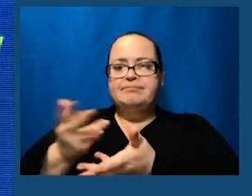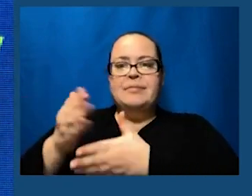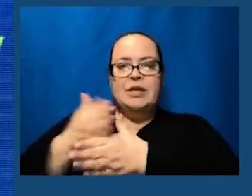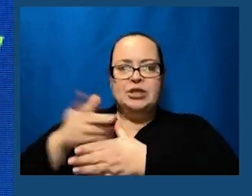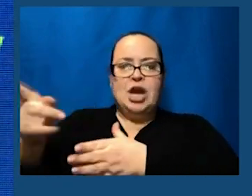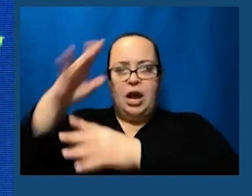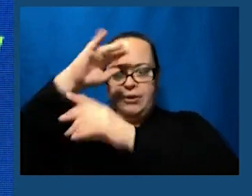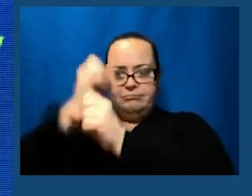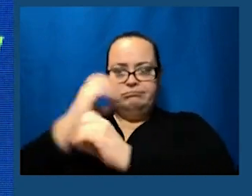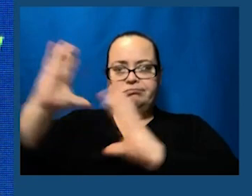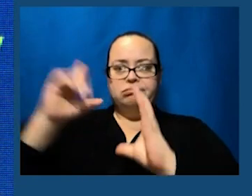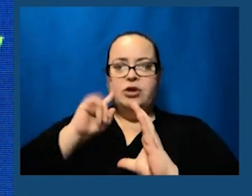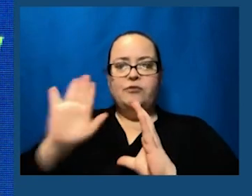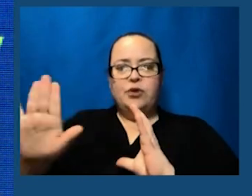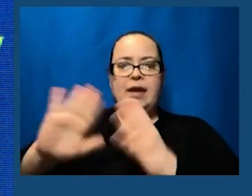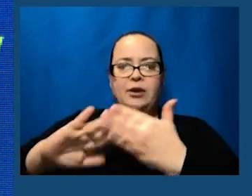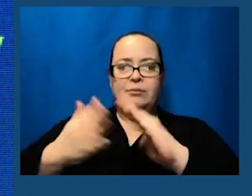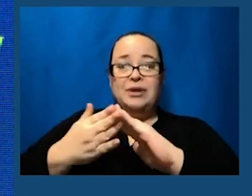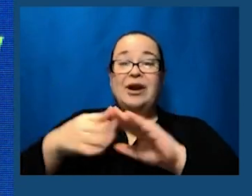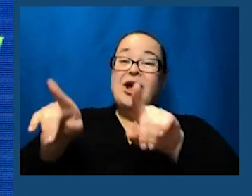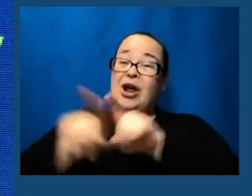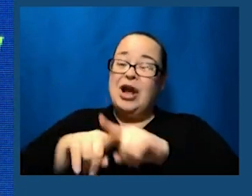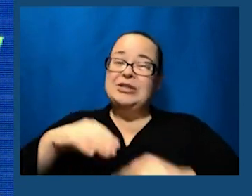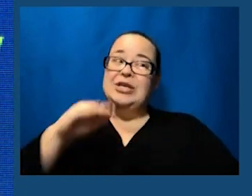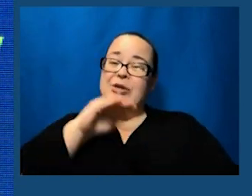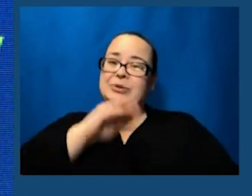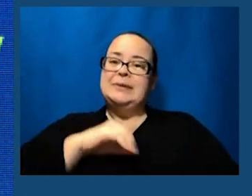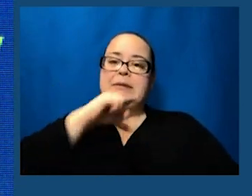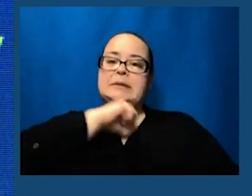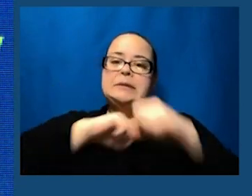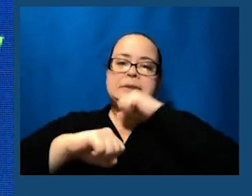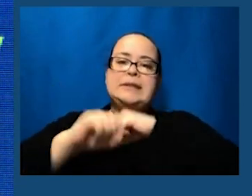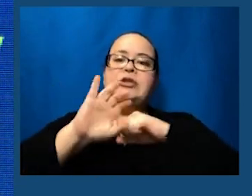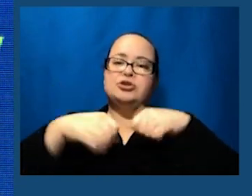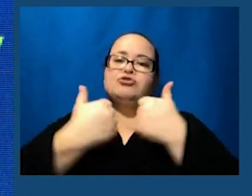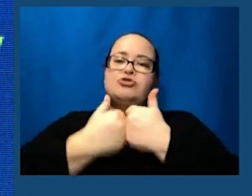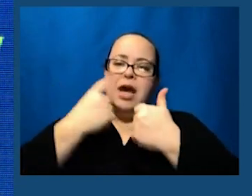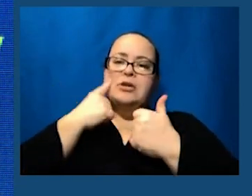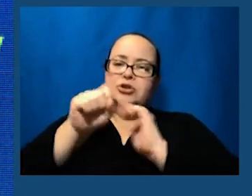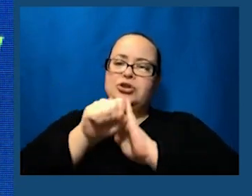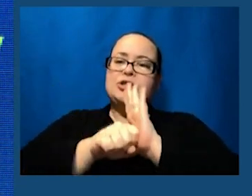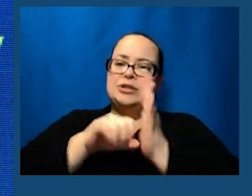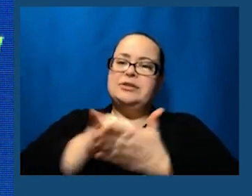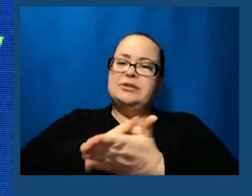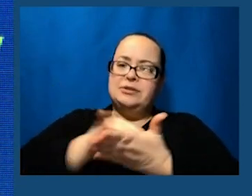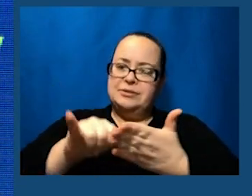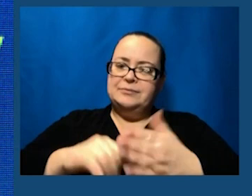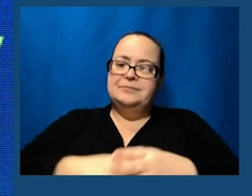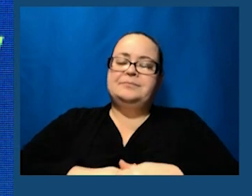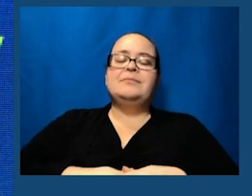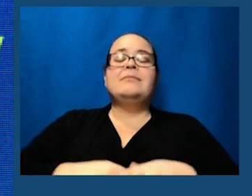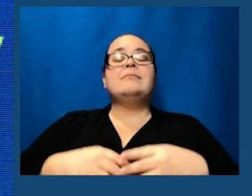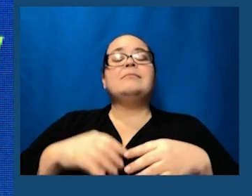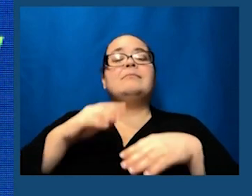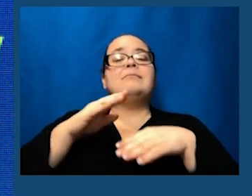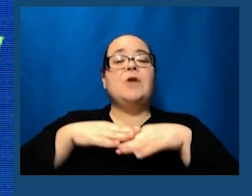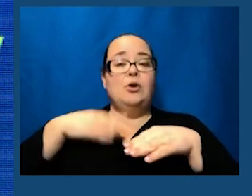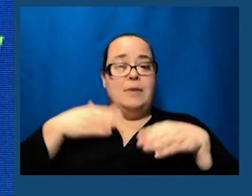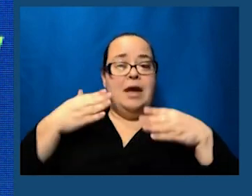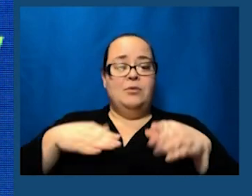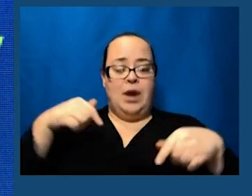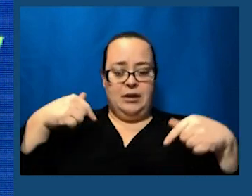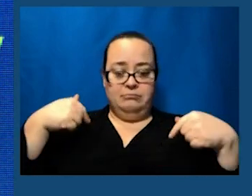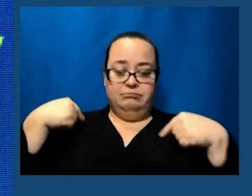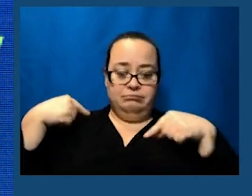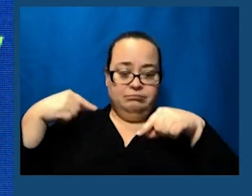the challenges where the state of New York can be helpful. So I was thinking as I was coming here, I have been here to do everything